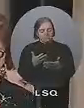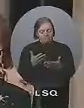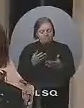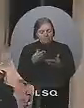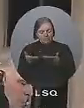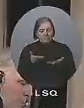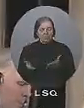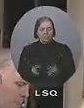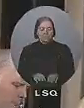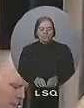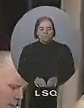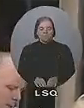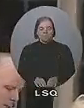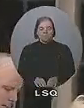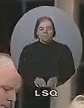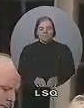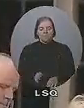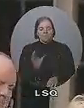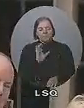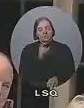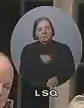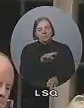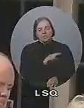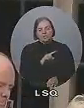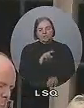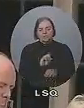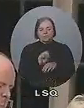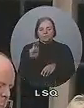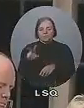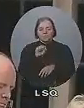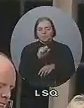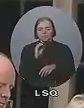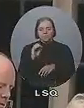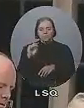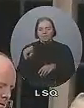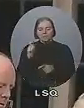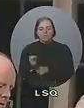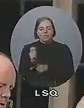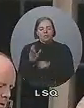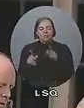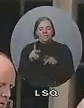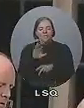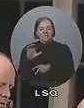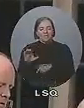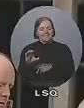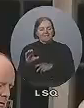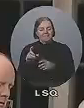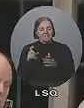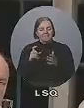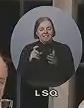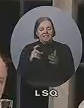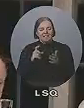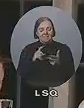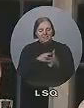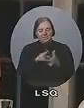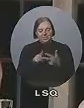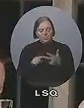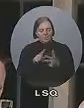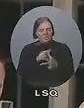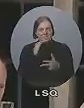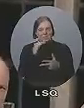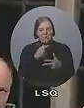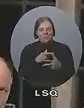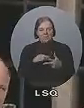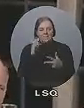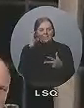Speaker, the Conservatives sent an SOS warning to Canadian fishers when they went after the three vital essences of the fishery: safety, science, and service.